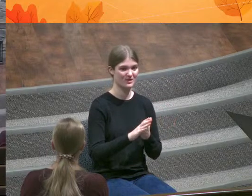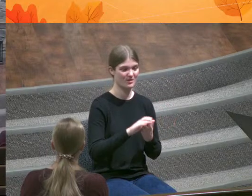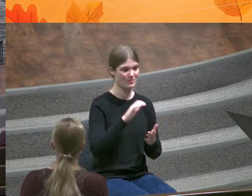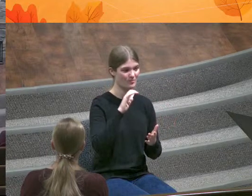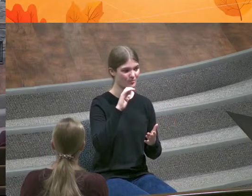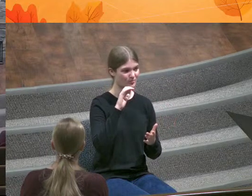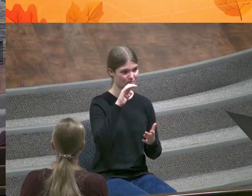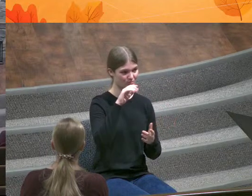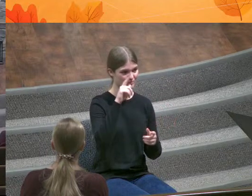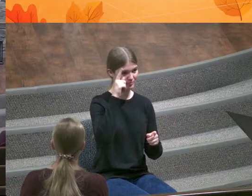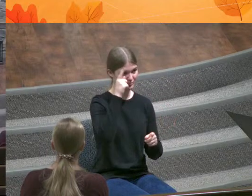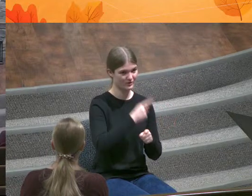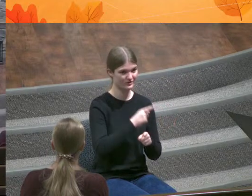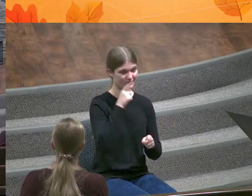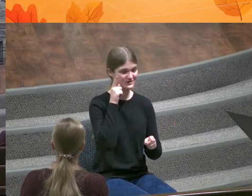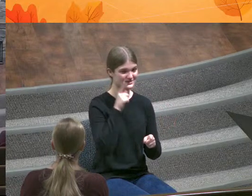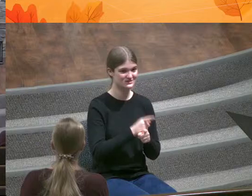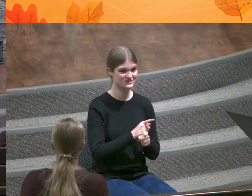sister so-and-sos,